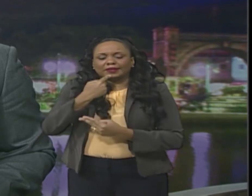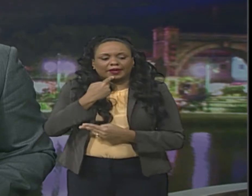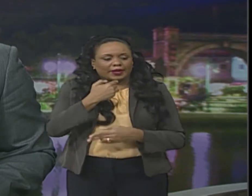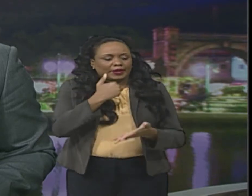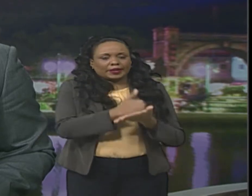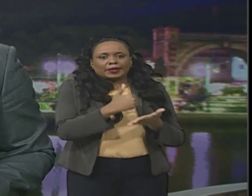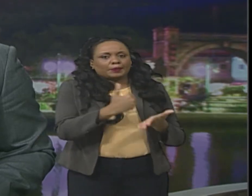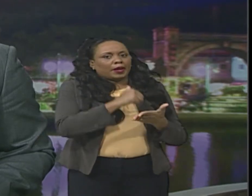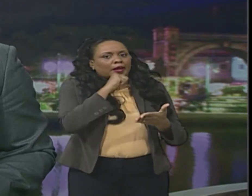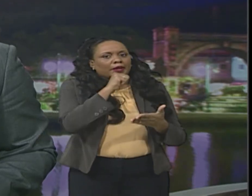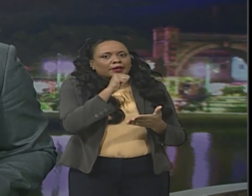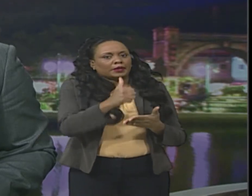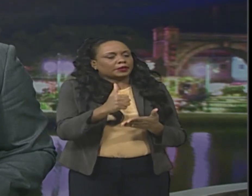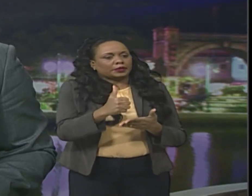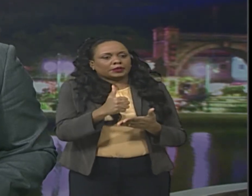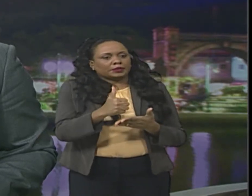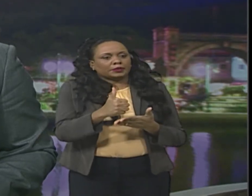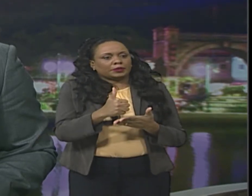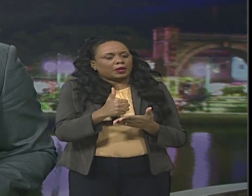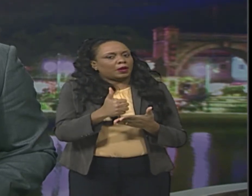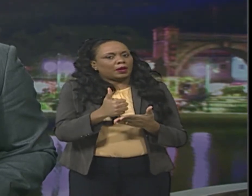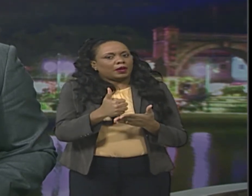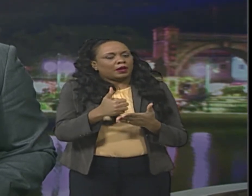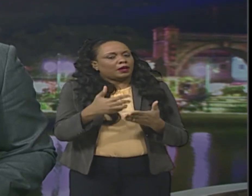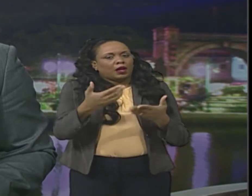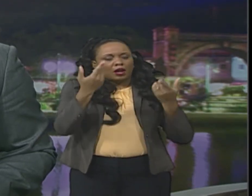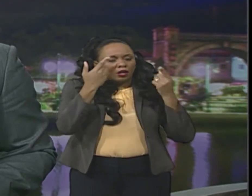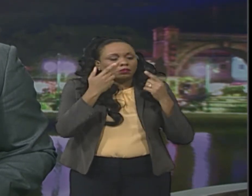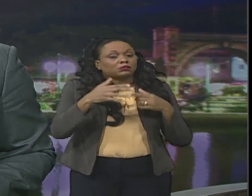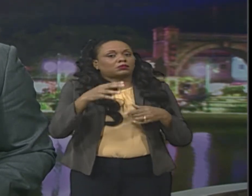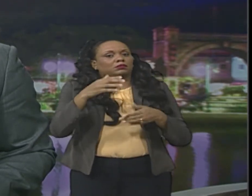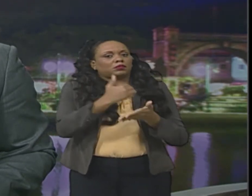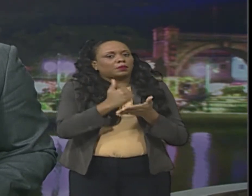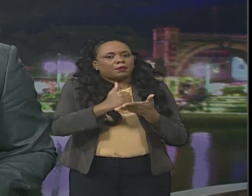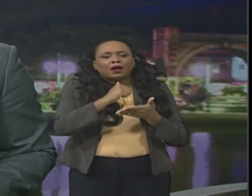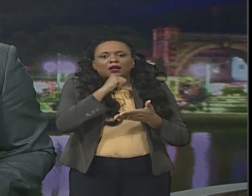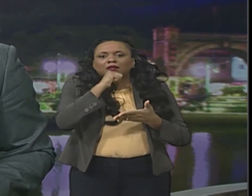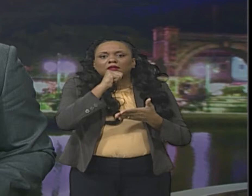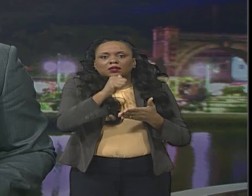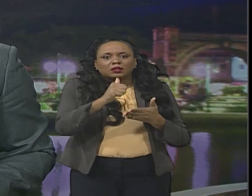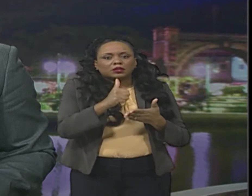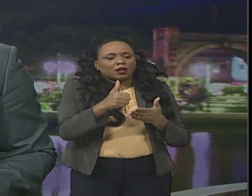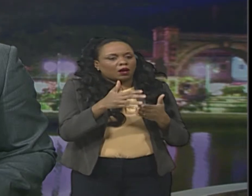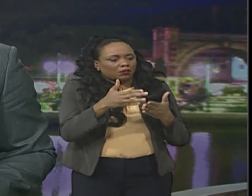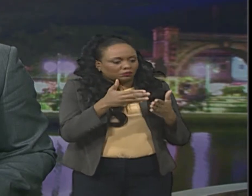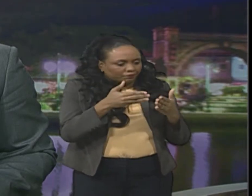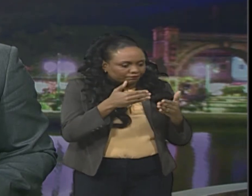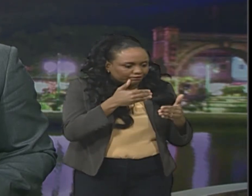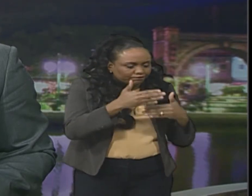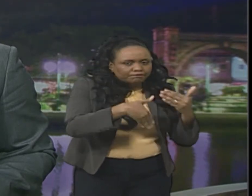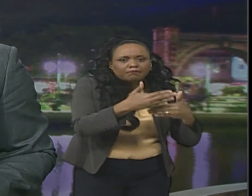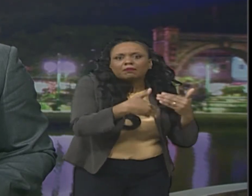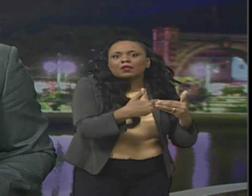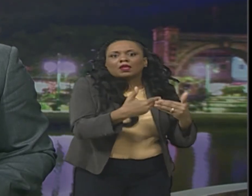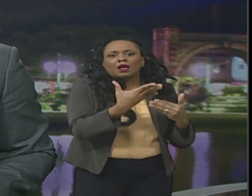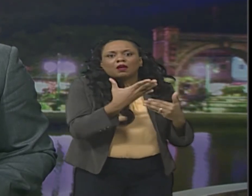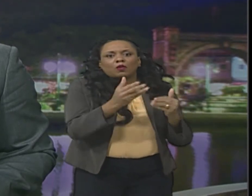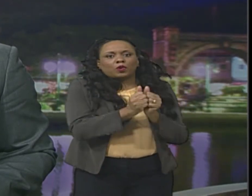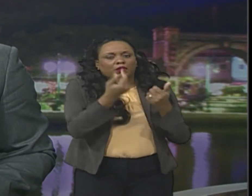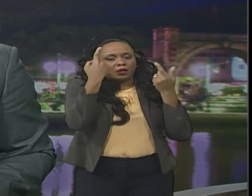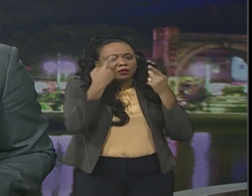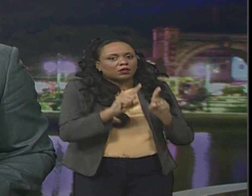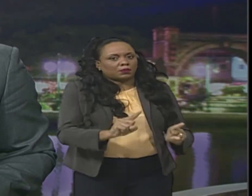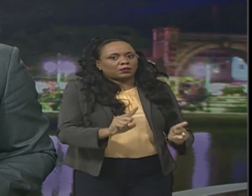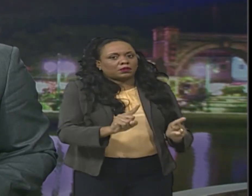a 2016 agreement for a percentage of its profits to be shared with staff. Now, management of the bank and the BWU have now worked out